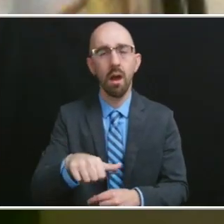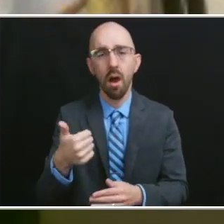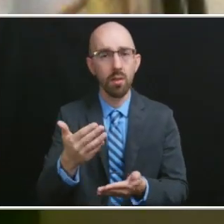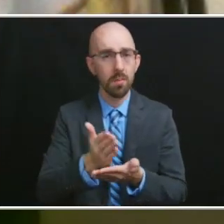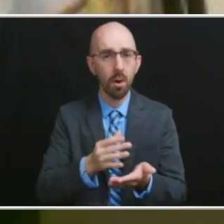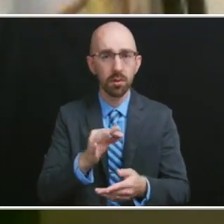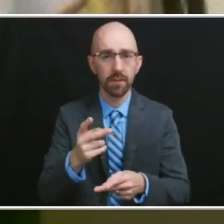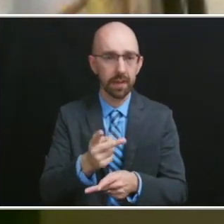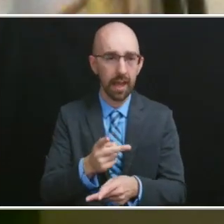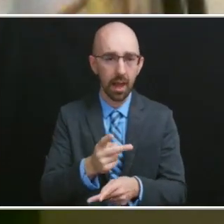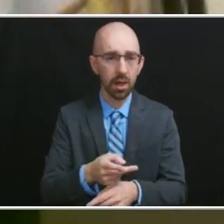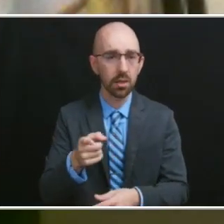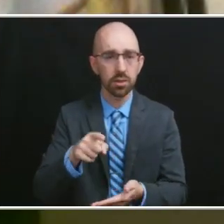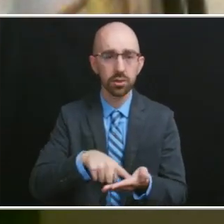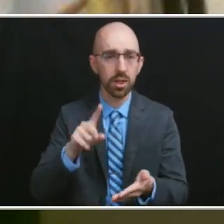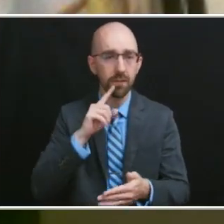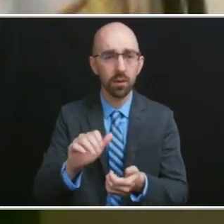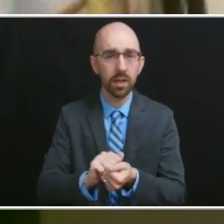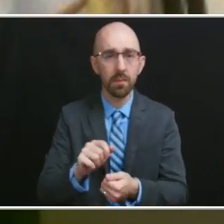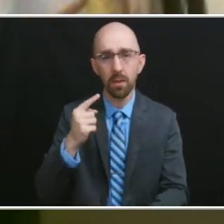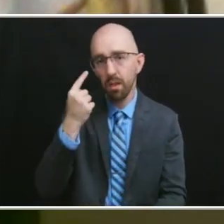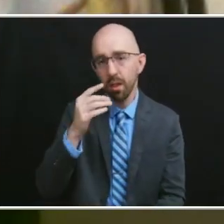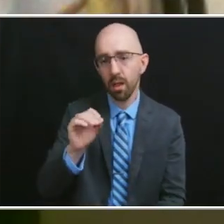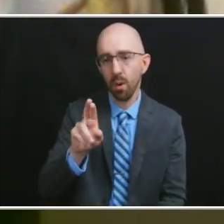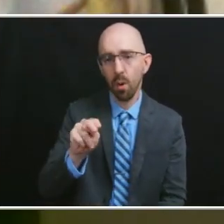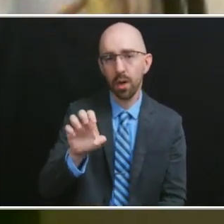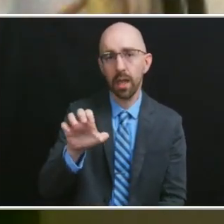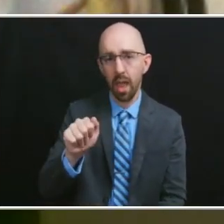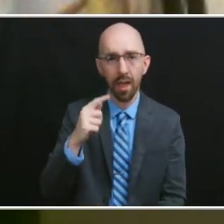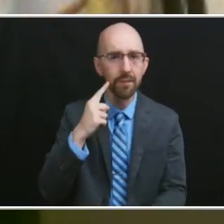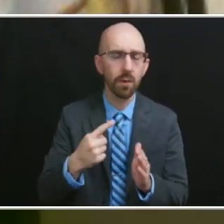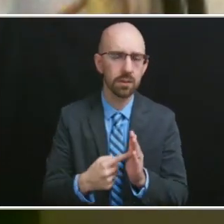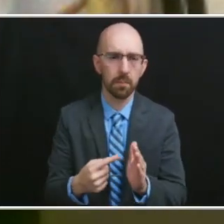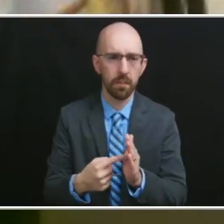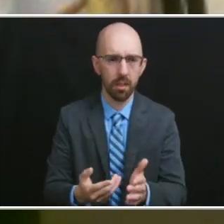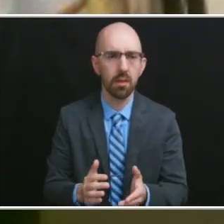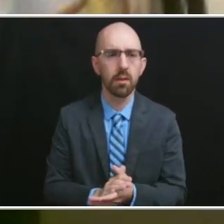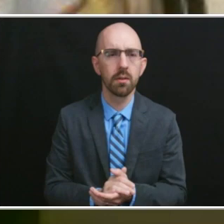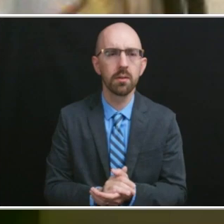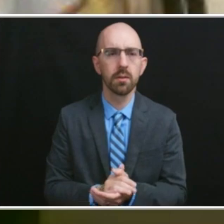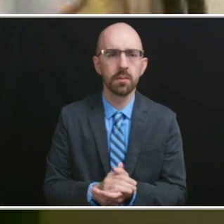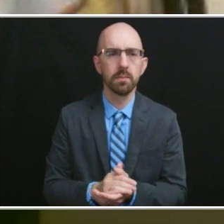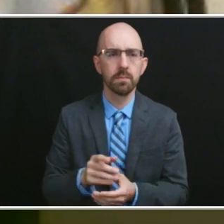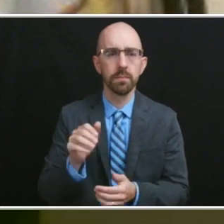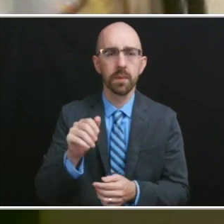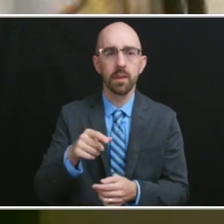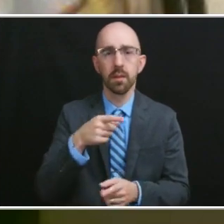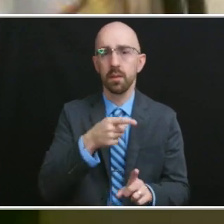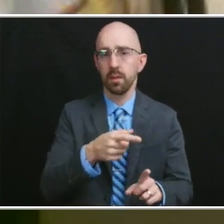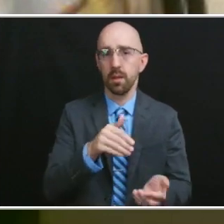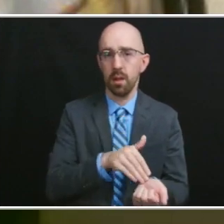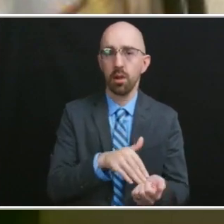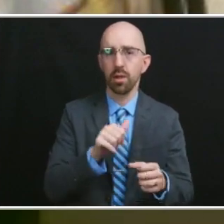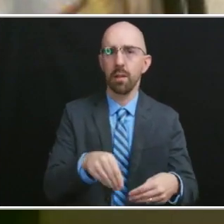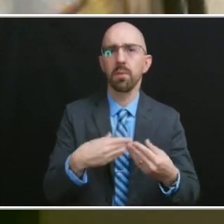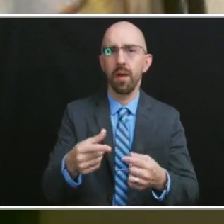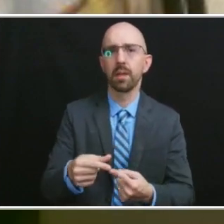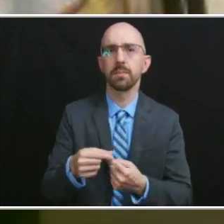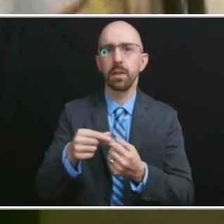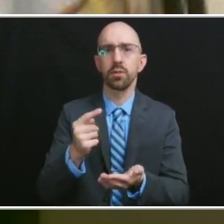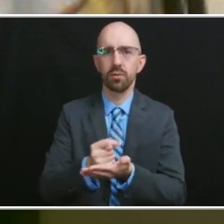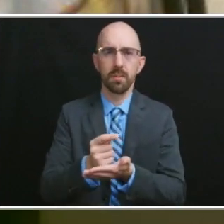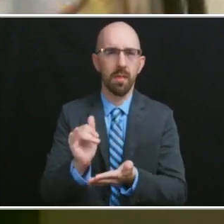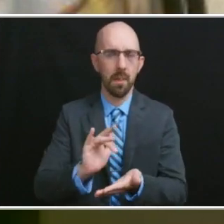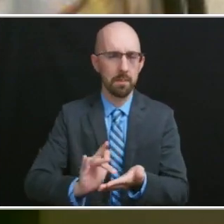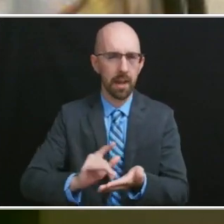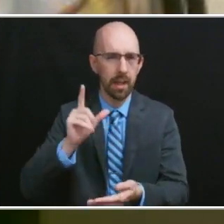care, checking for damage of the cornea, for example. Ophthalmologists can prescribe special treatments like the medicated drops, or